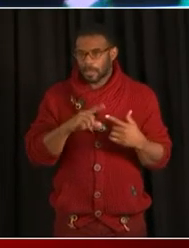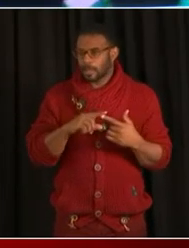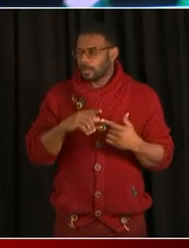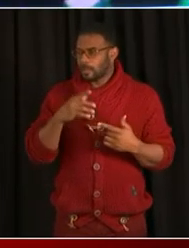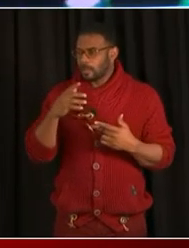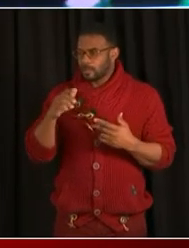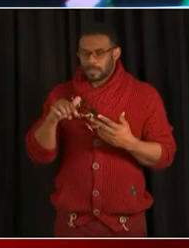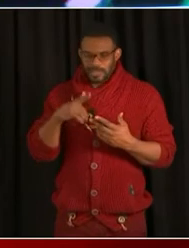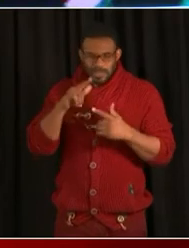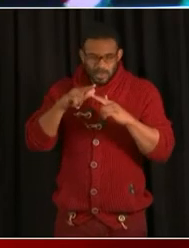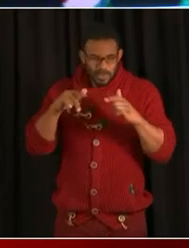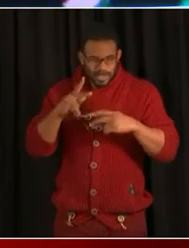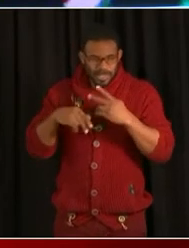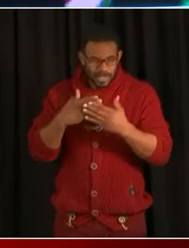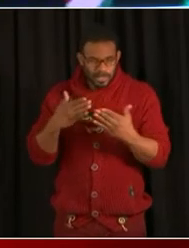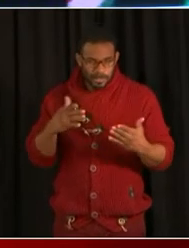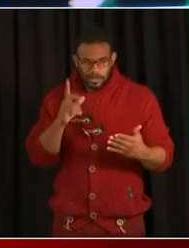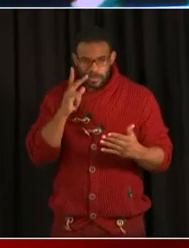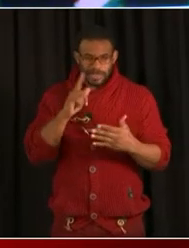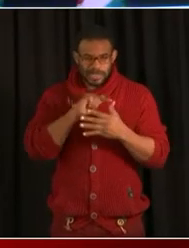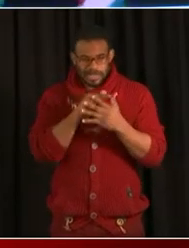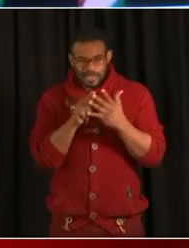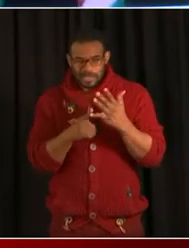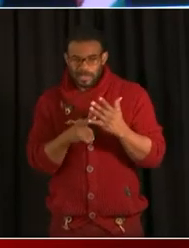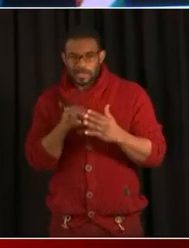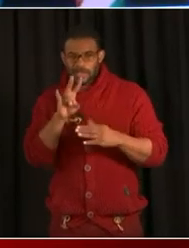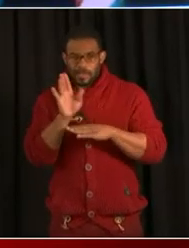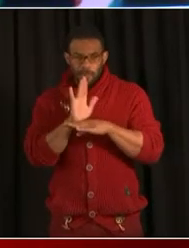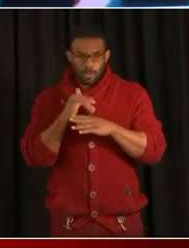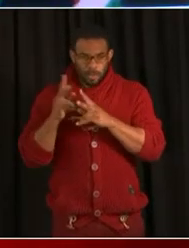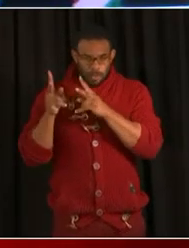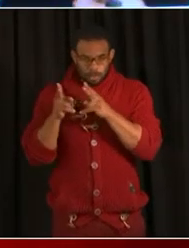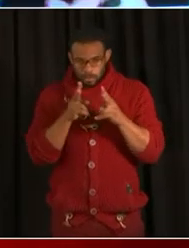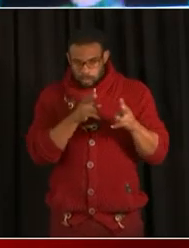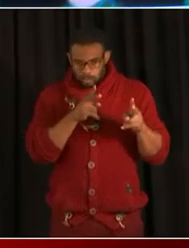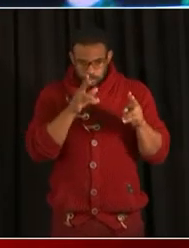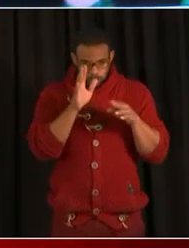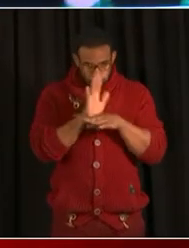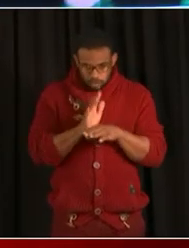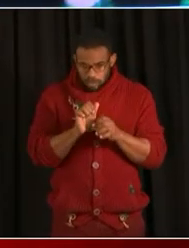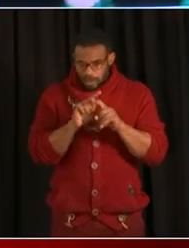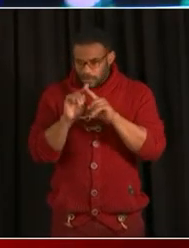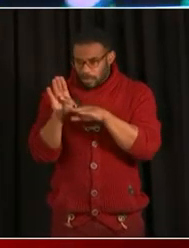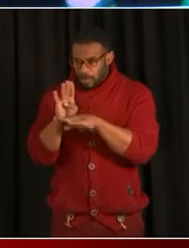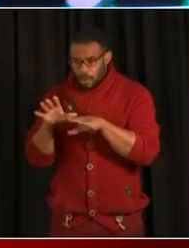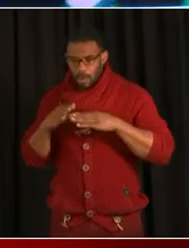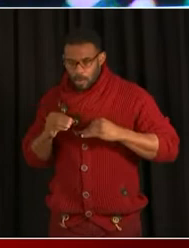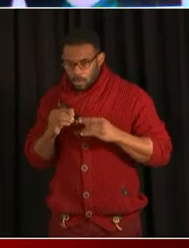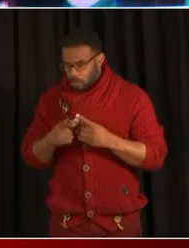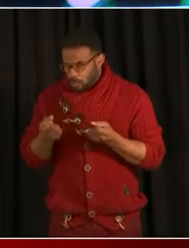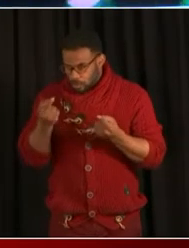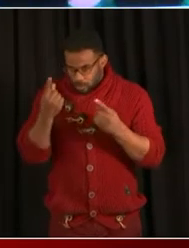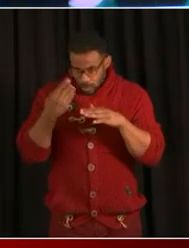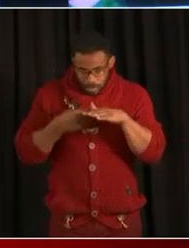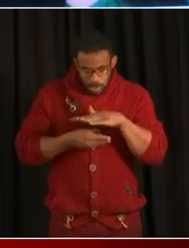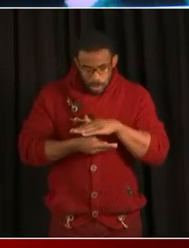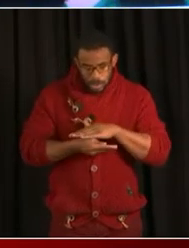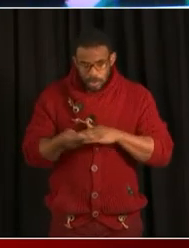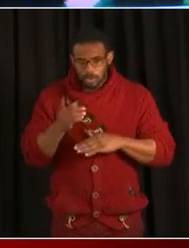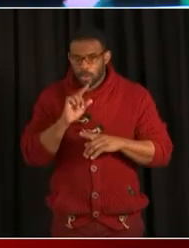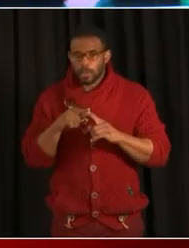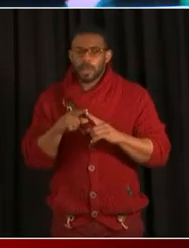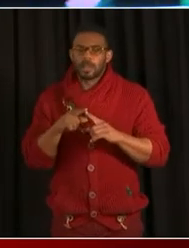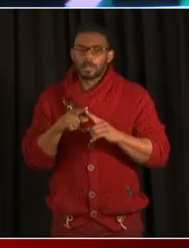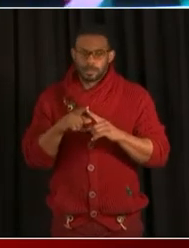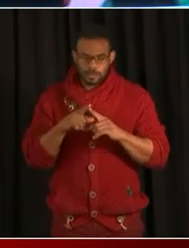Art Tech House, and so on. And these are a series of 7 films we put together with different business owners to underscore the vitality